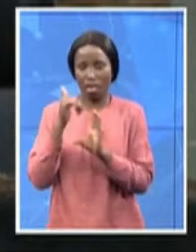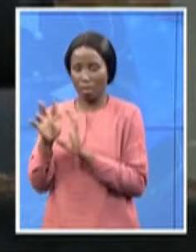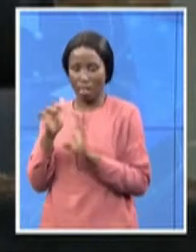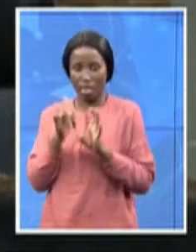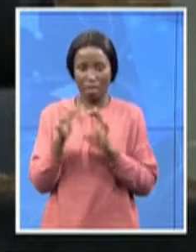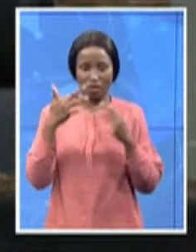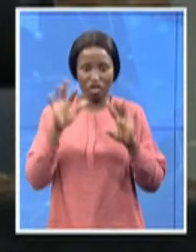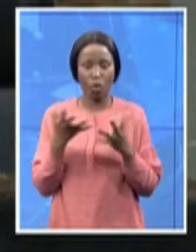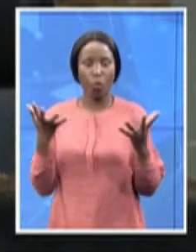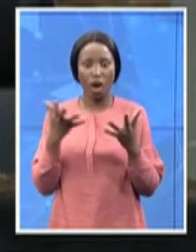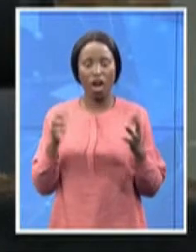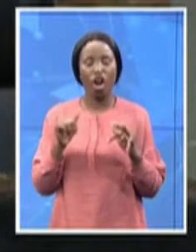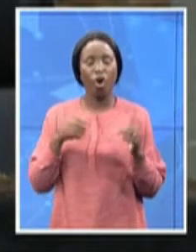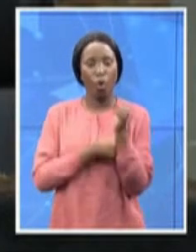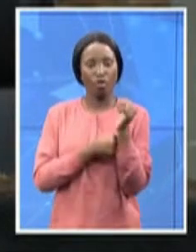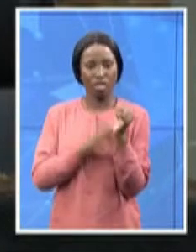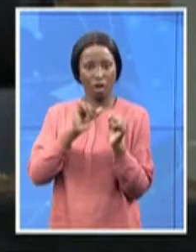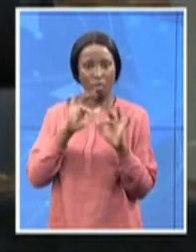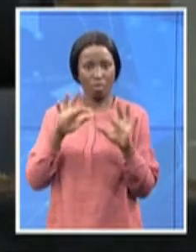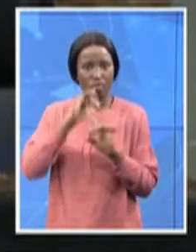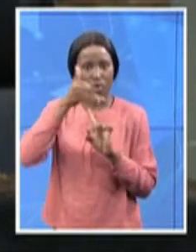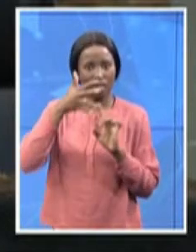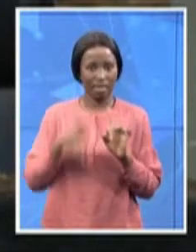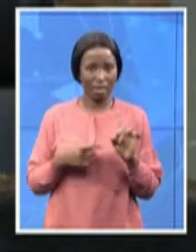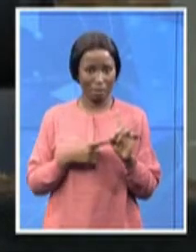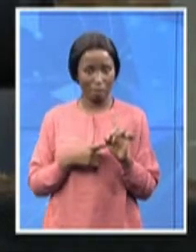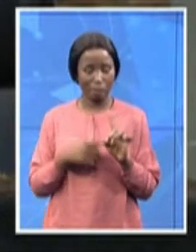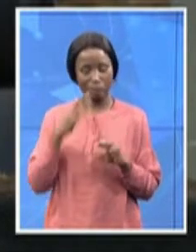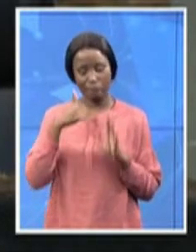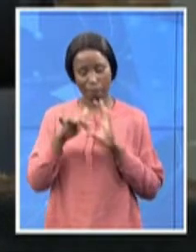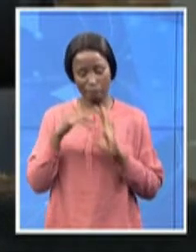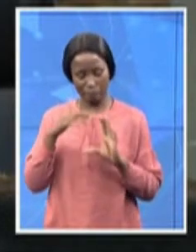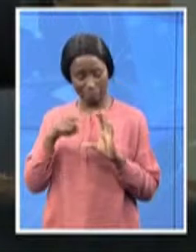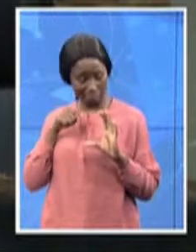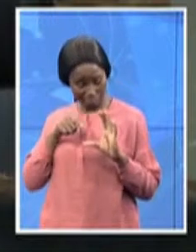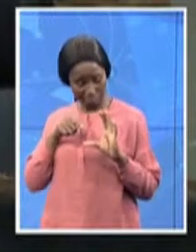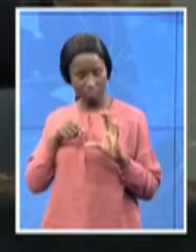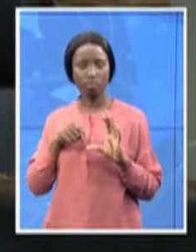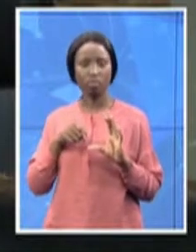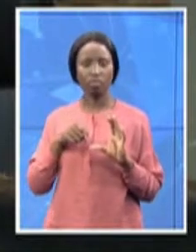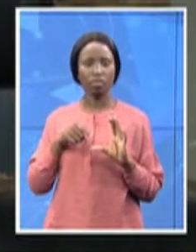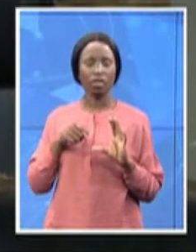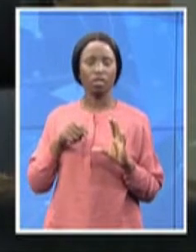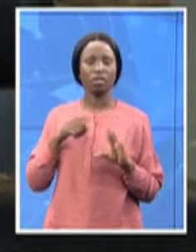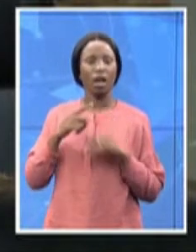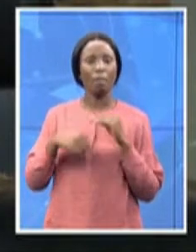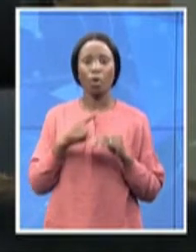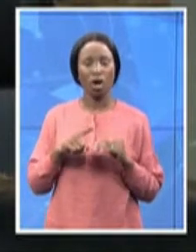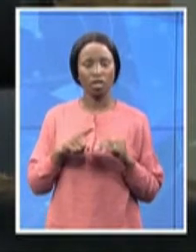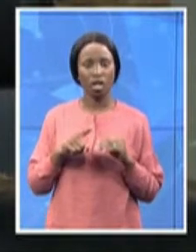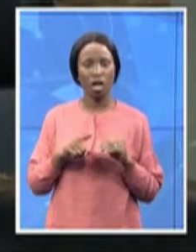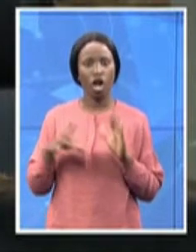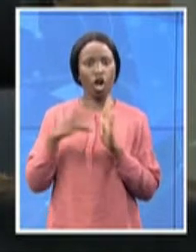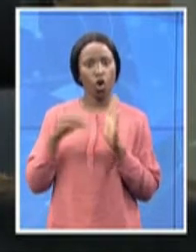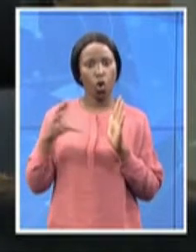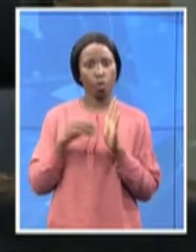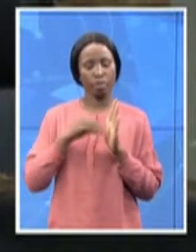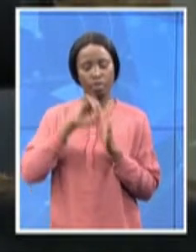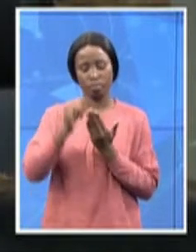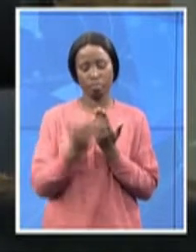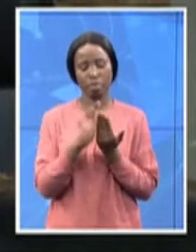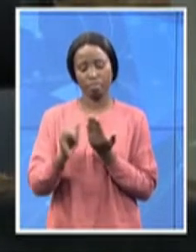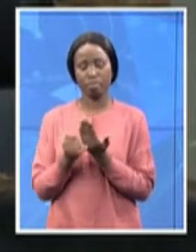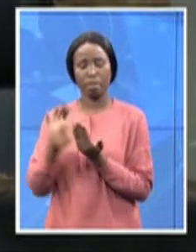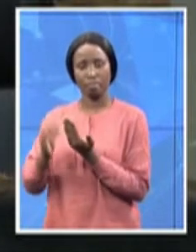These emails were in the form of hard copies. In her answering affidavit, the Public Protector confirmed that